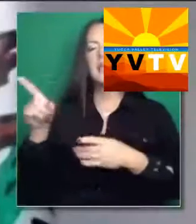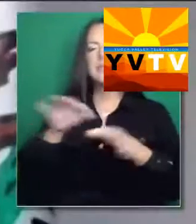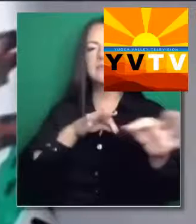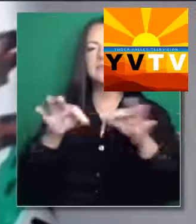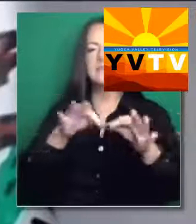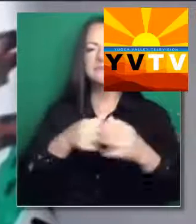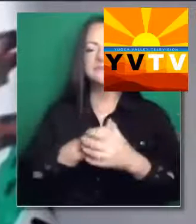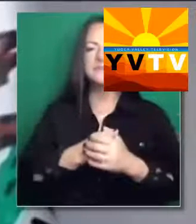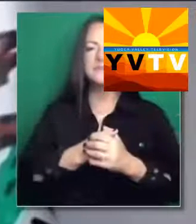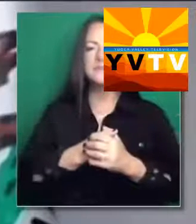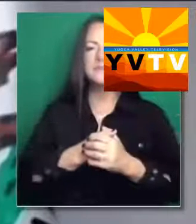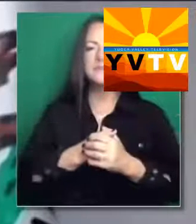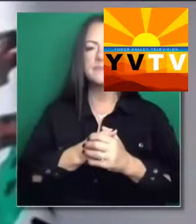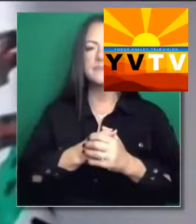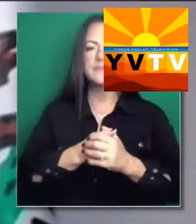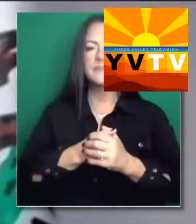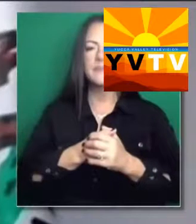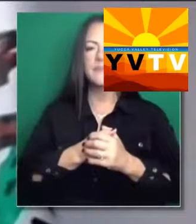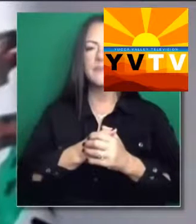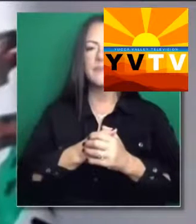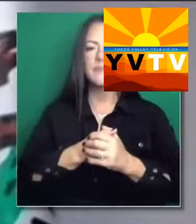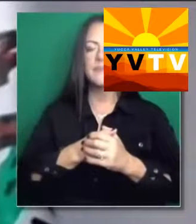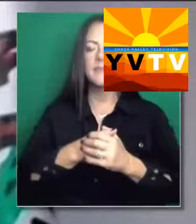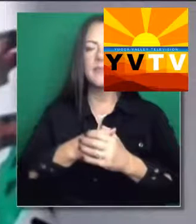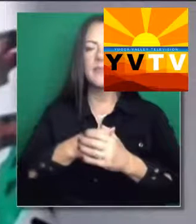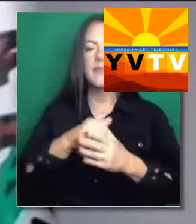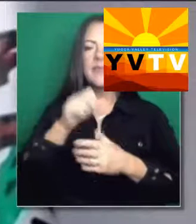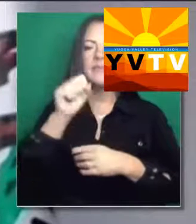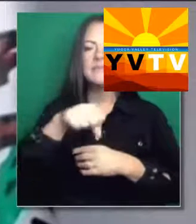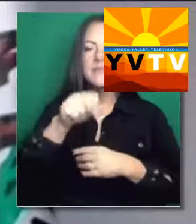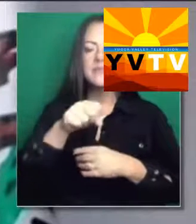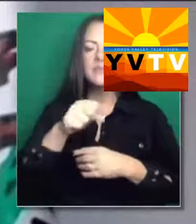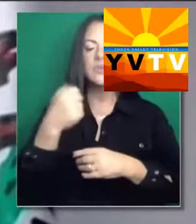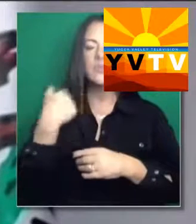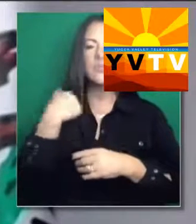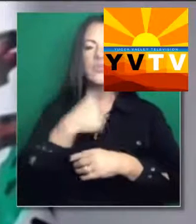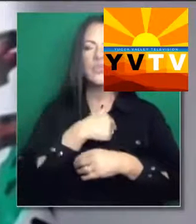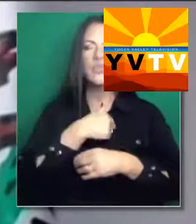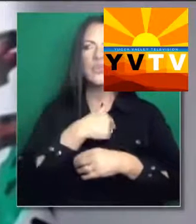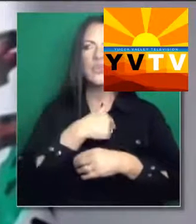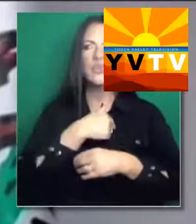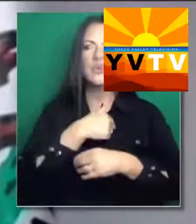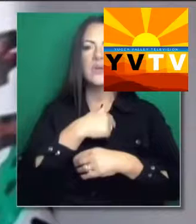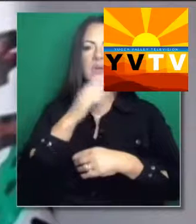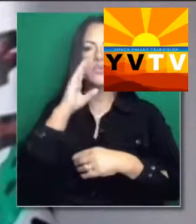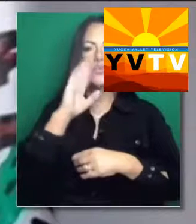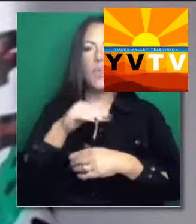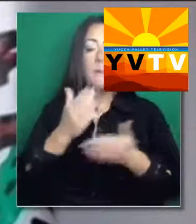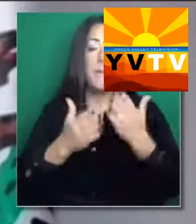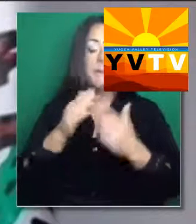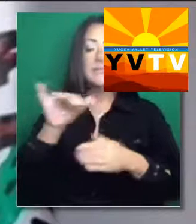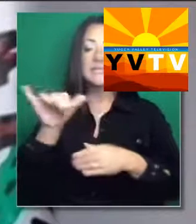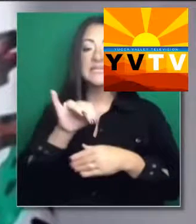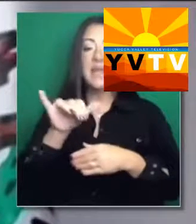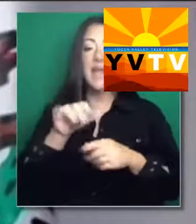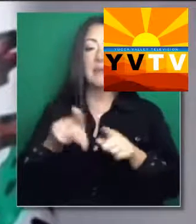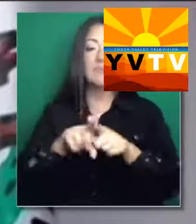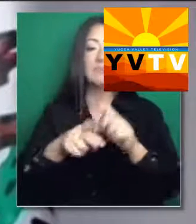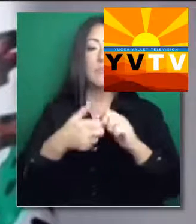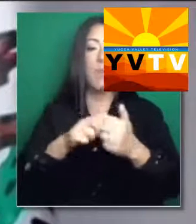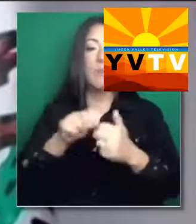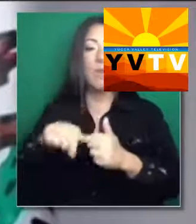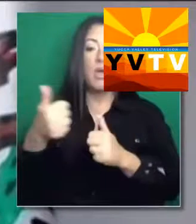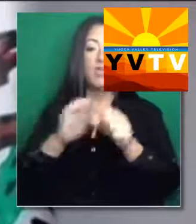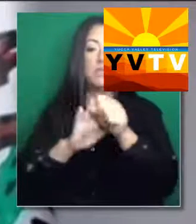Yeah, a couple answers to that question, Alexei. First off, we know, and maybe this is the case in other states, but in California,